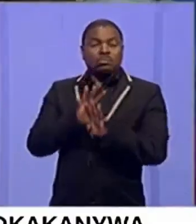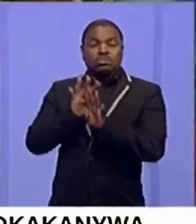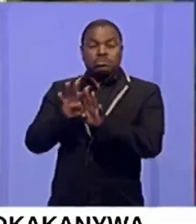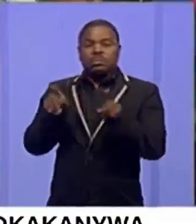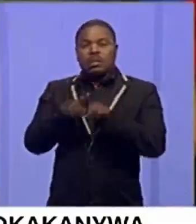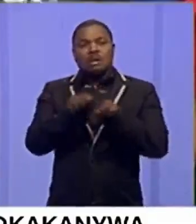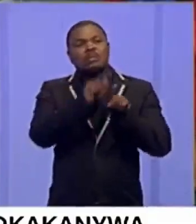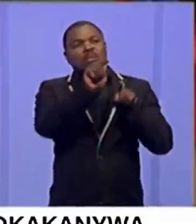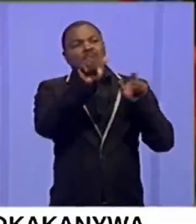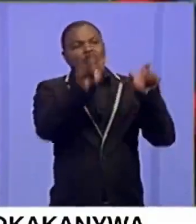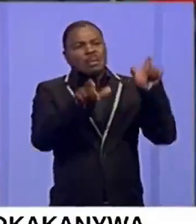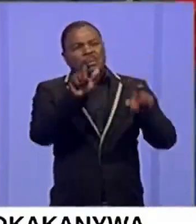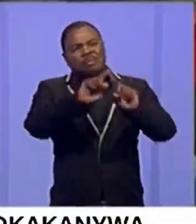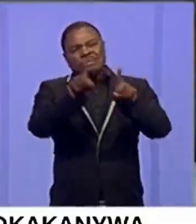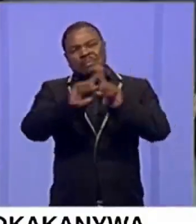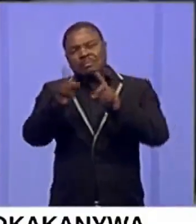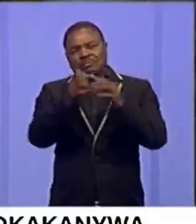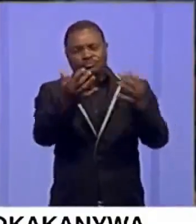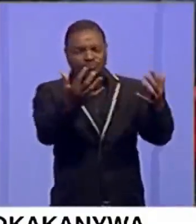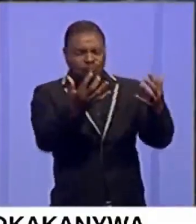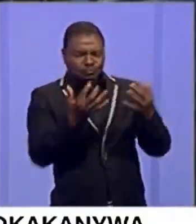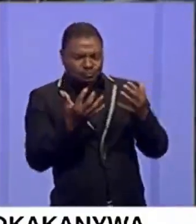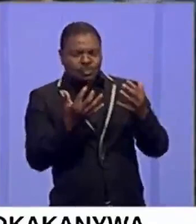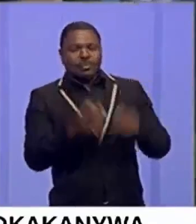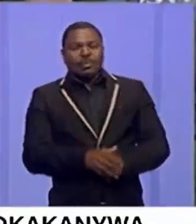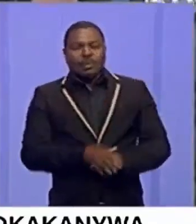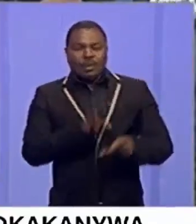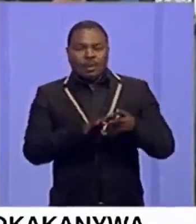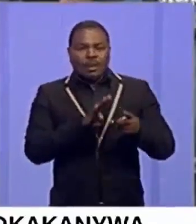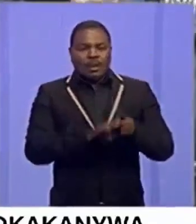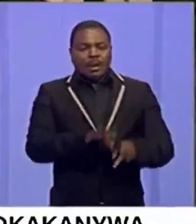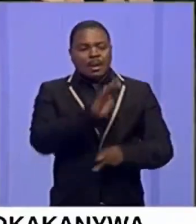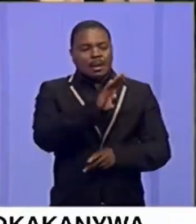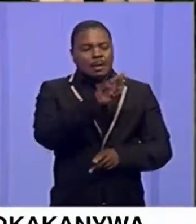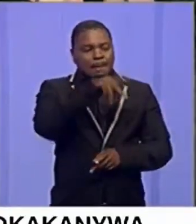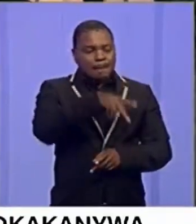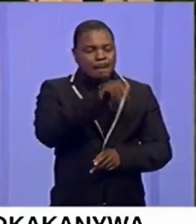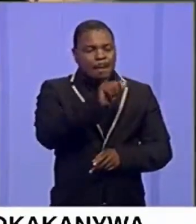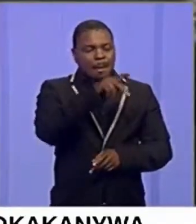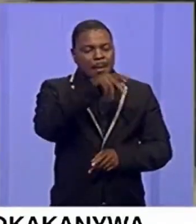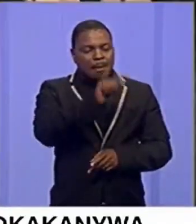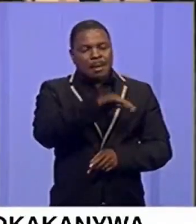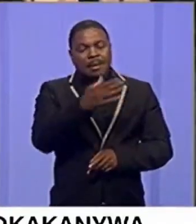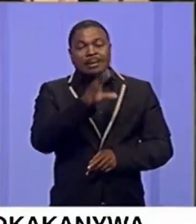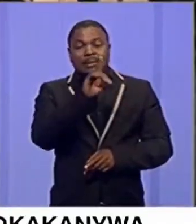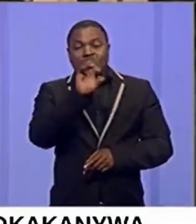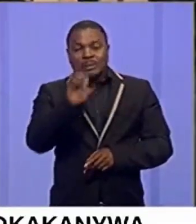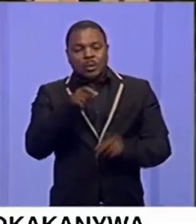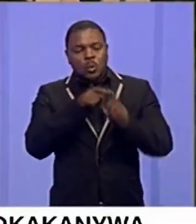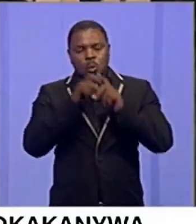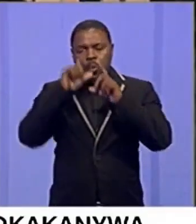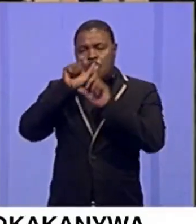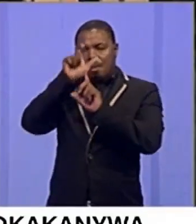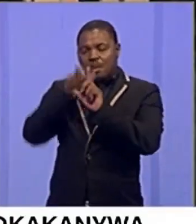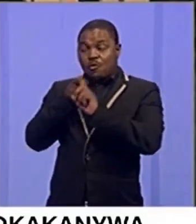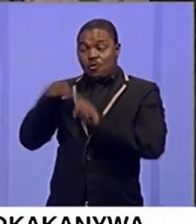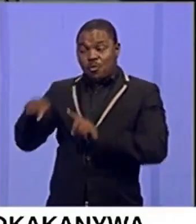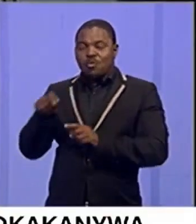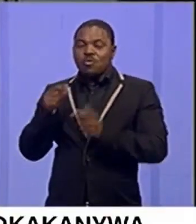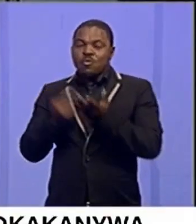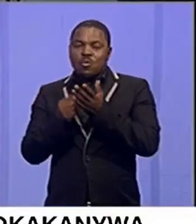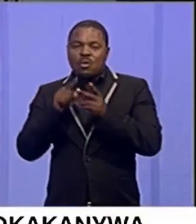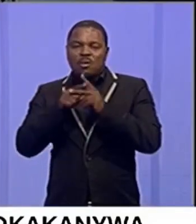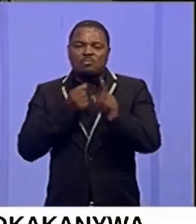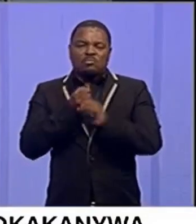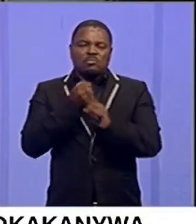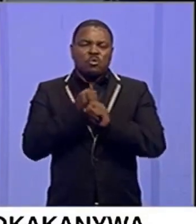ya ba ipelaetše go tšwa mafelong a wa fapanego go balwa le papadi yo e lego motšea diswantšho wa naga ya Uganda, molwela ditokelo gape